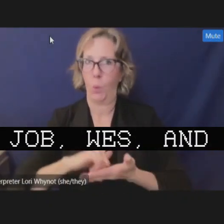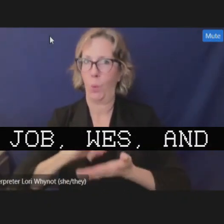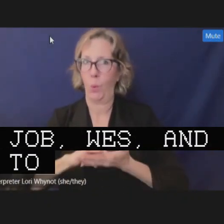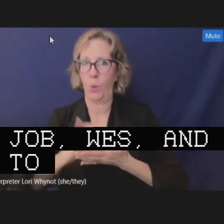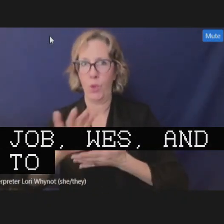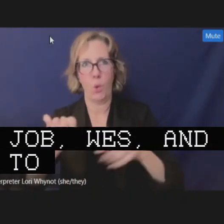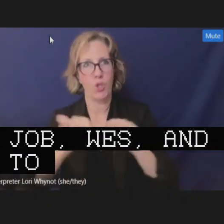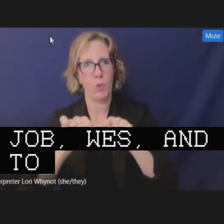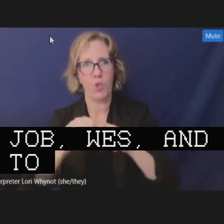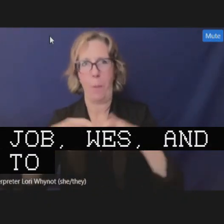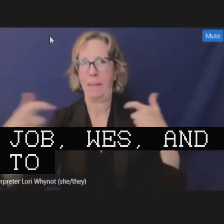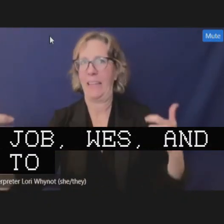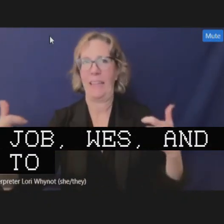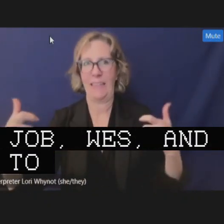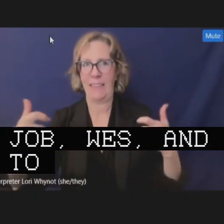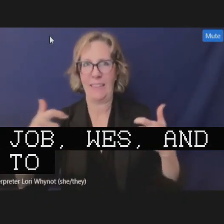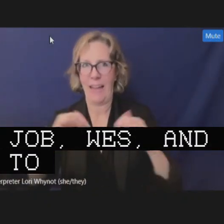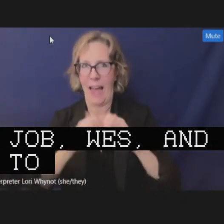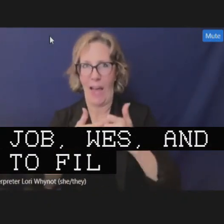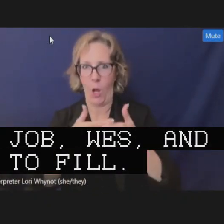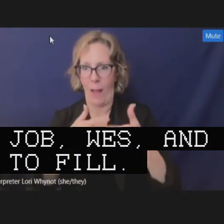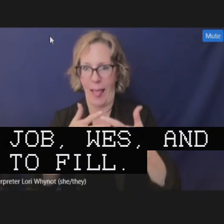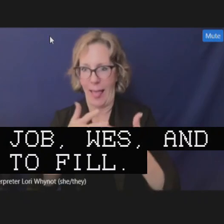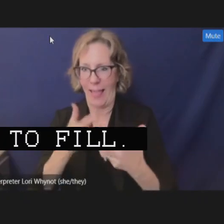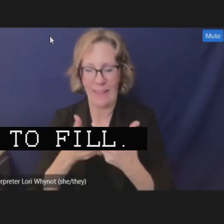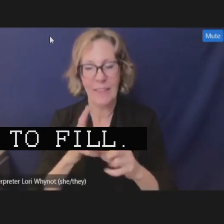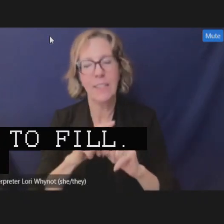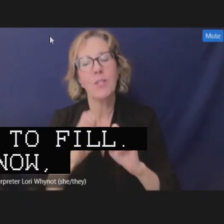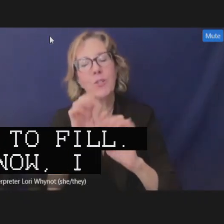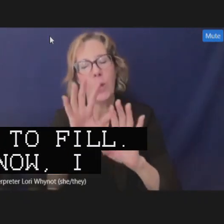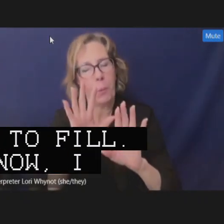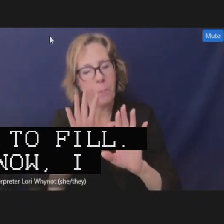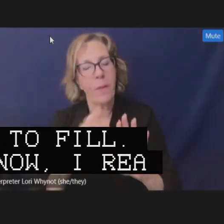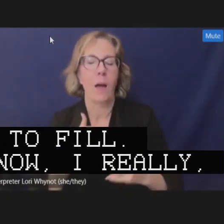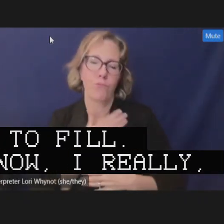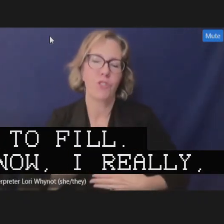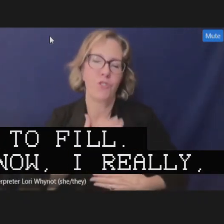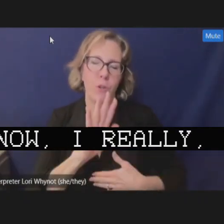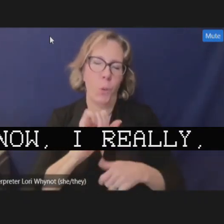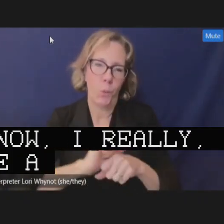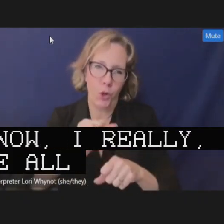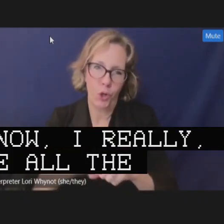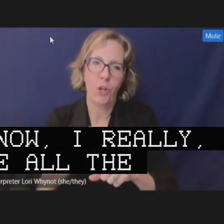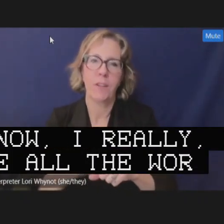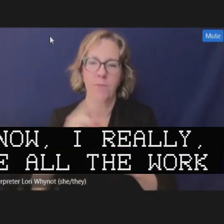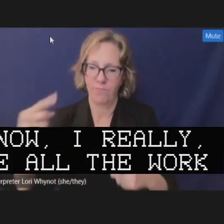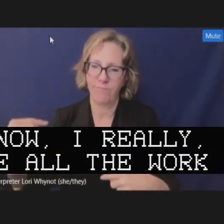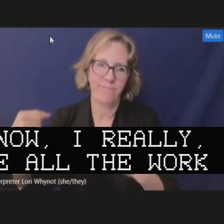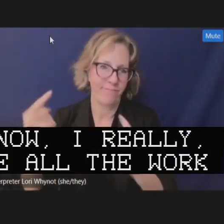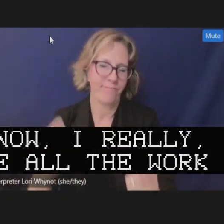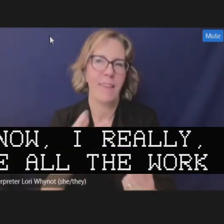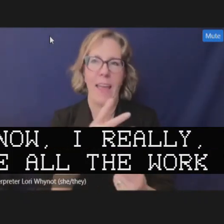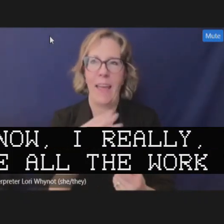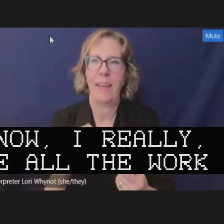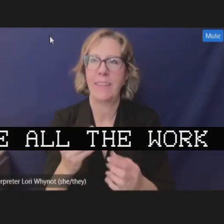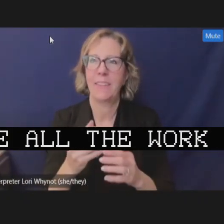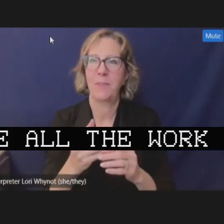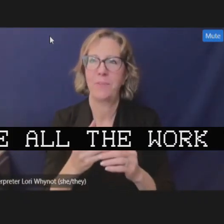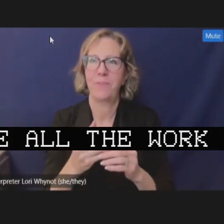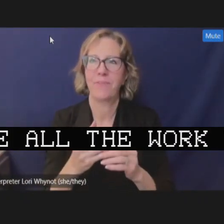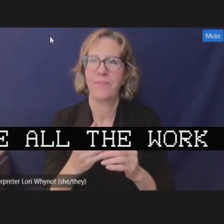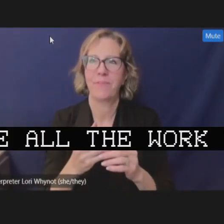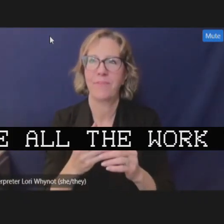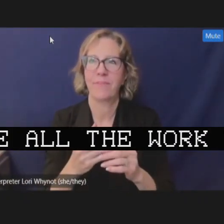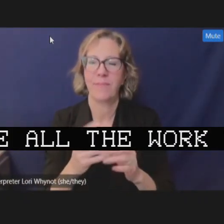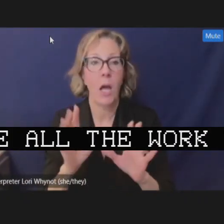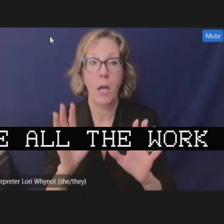you know, I really appreciate all the work that you've done, and it has not